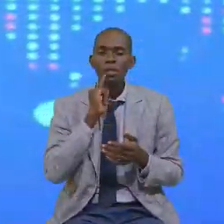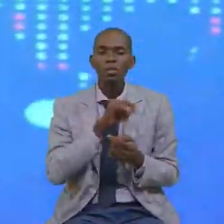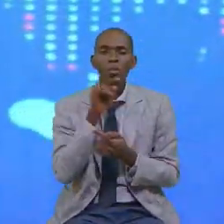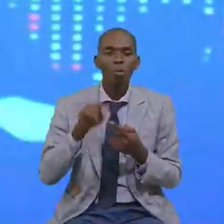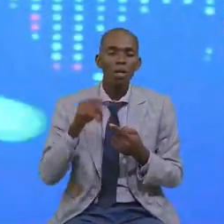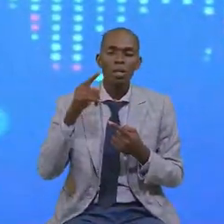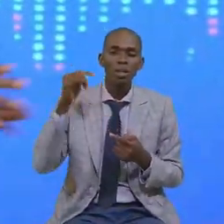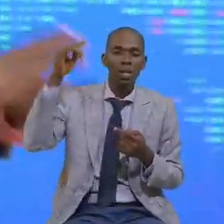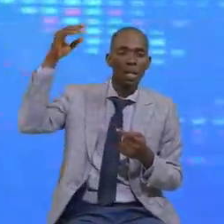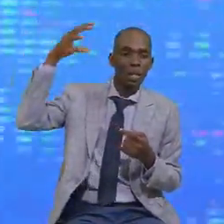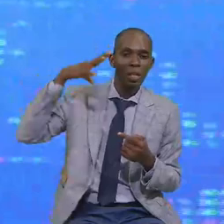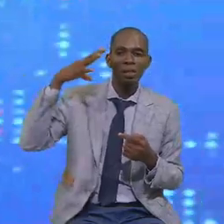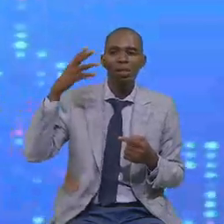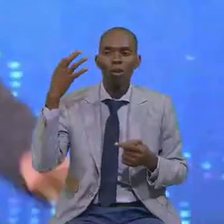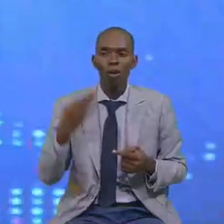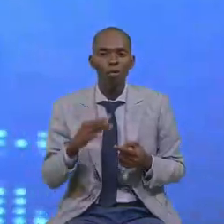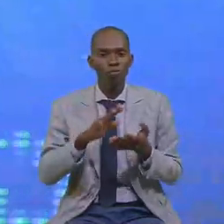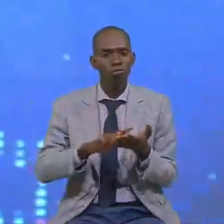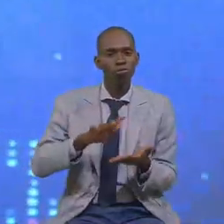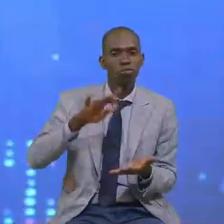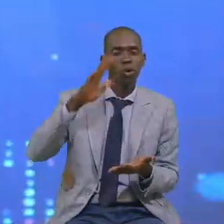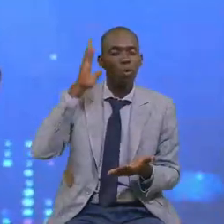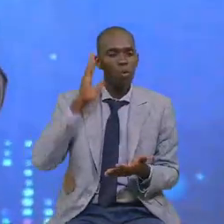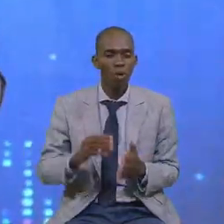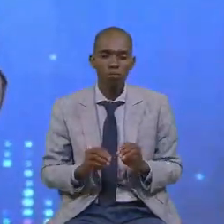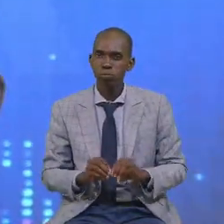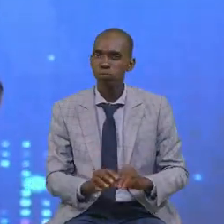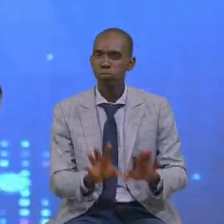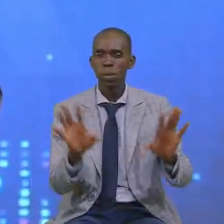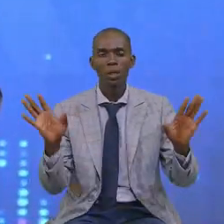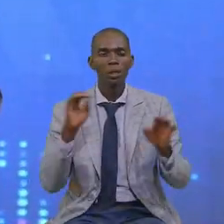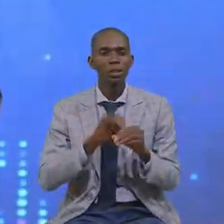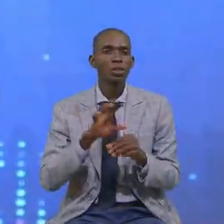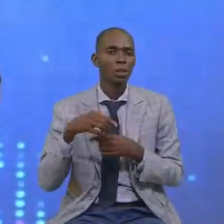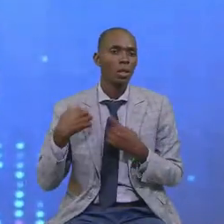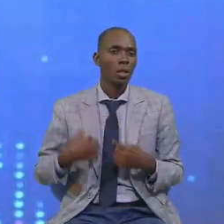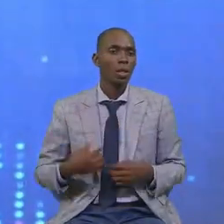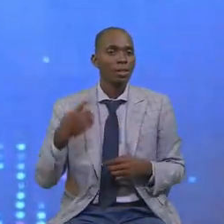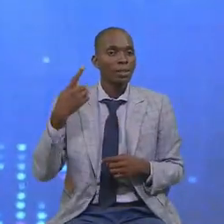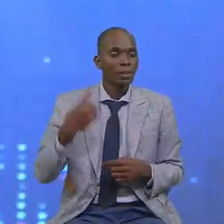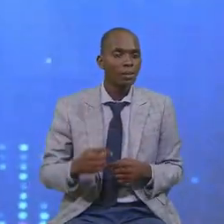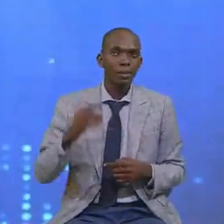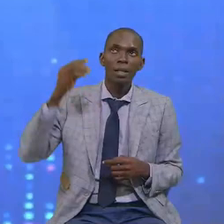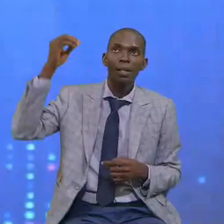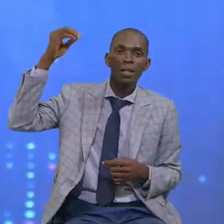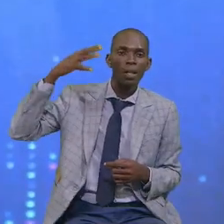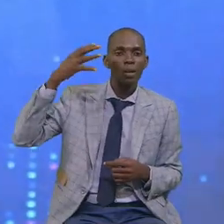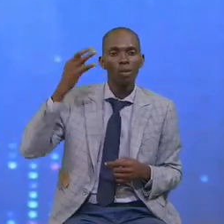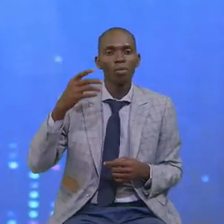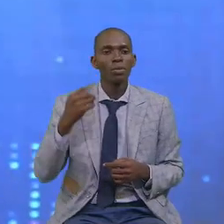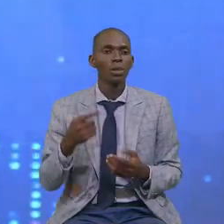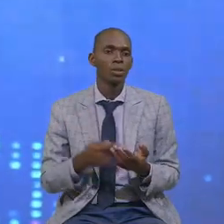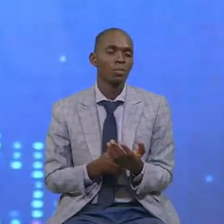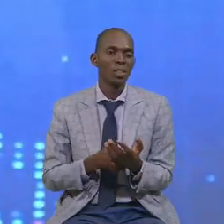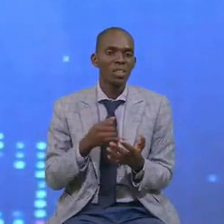of glory will shine in your heart. The light of the gospel. It says